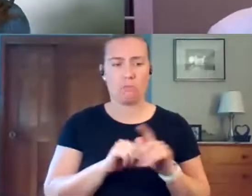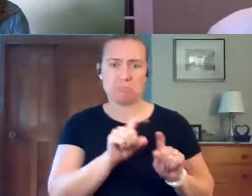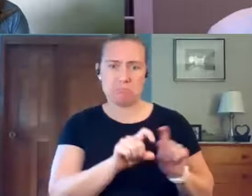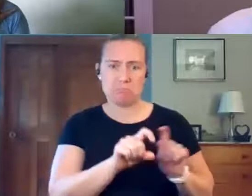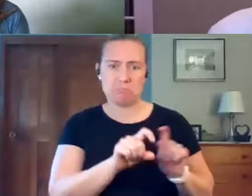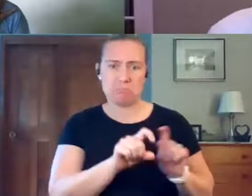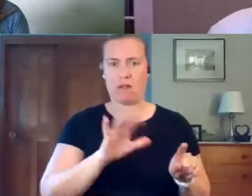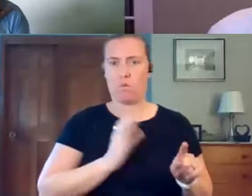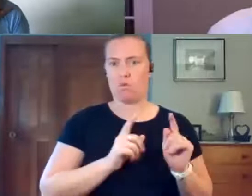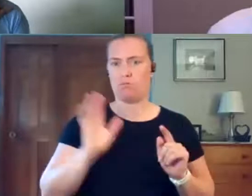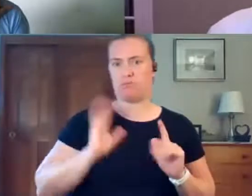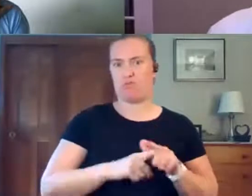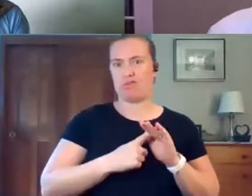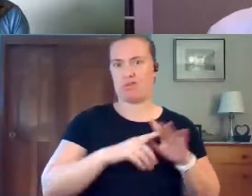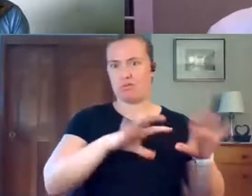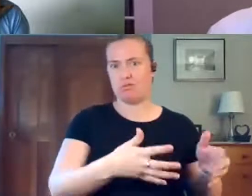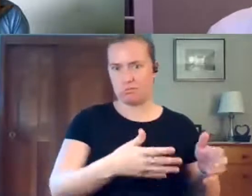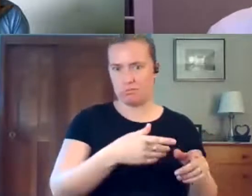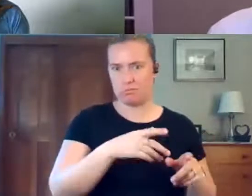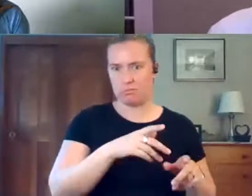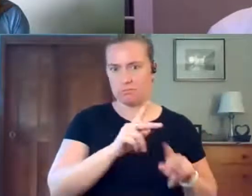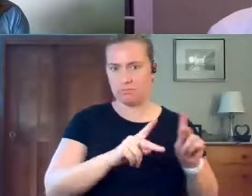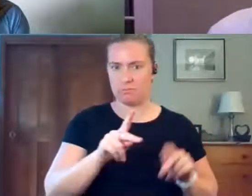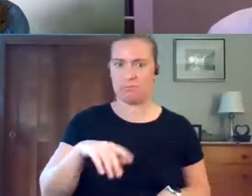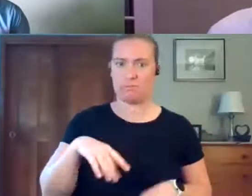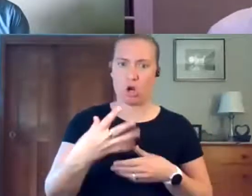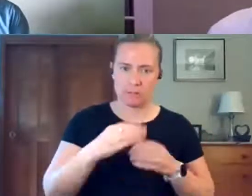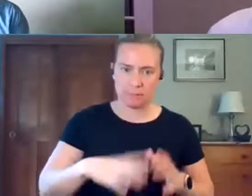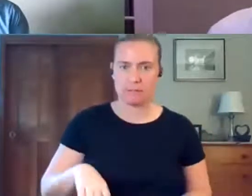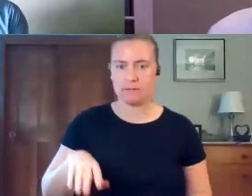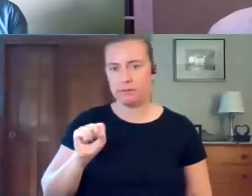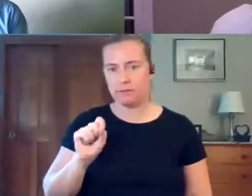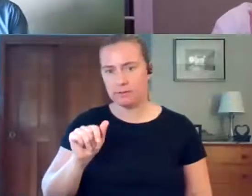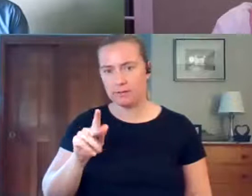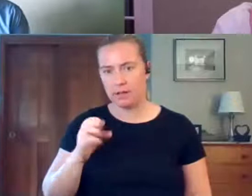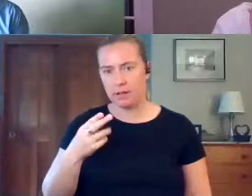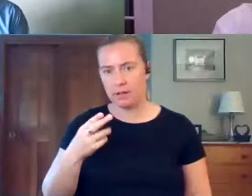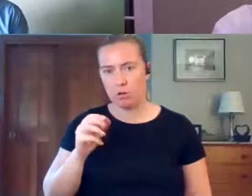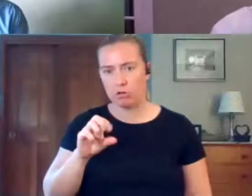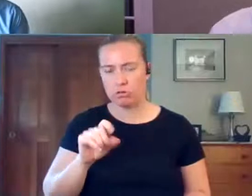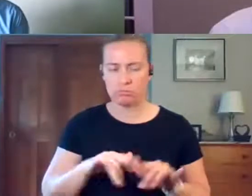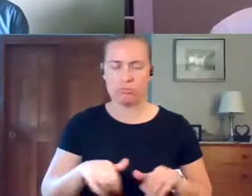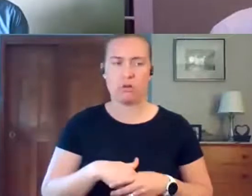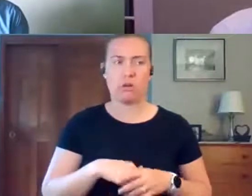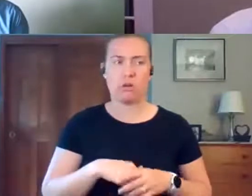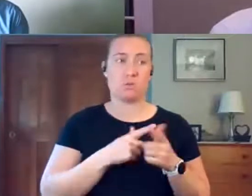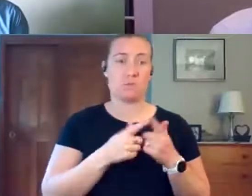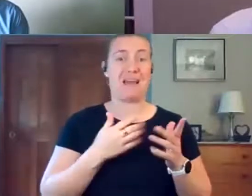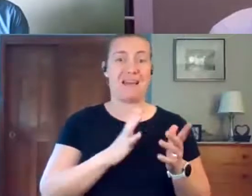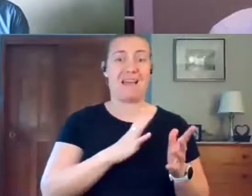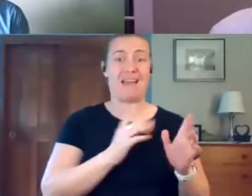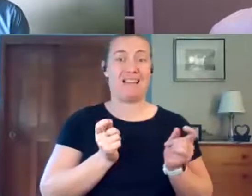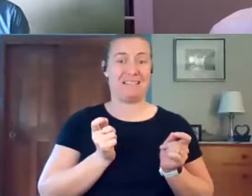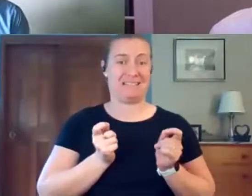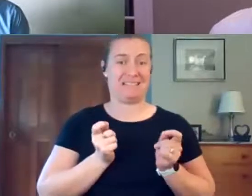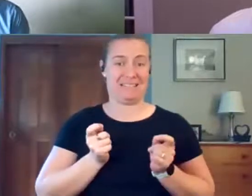and stakeholders, and we learned a lot that hopefully is leading to a more refined approach.